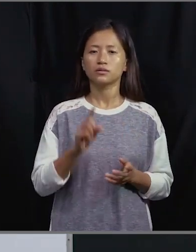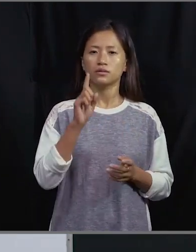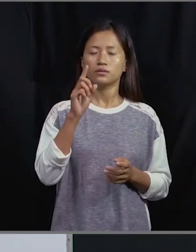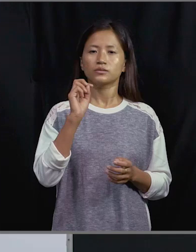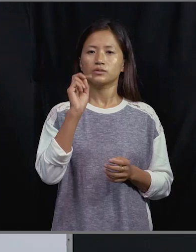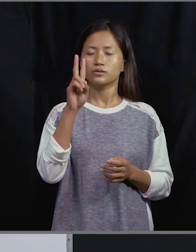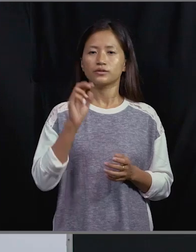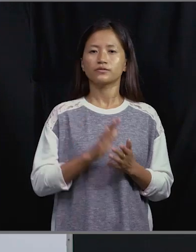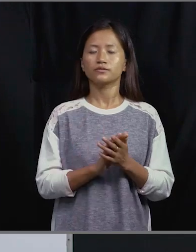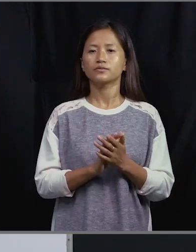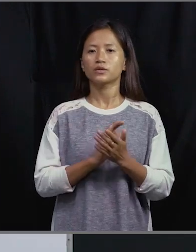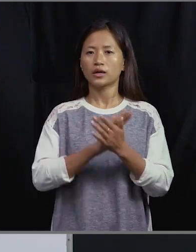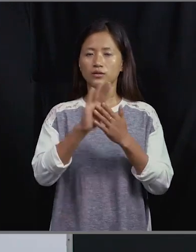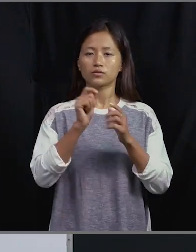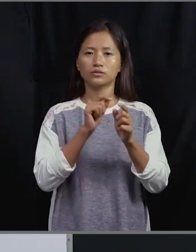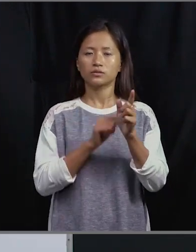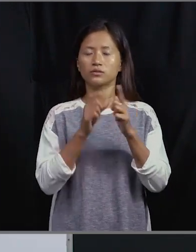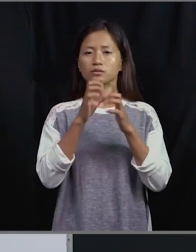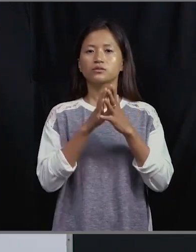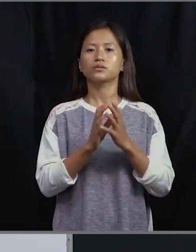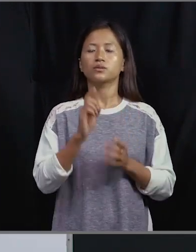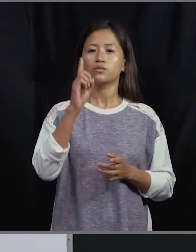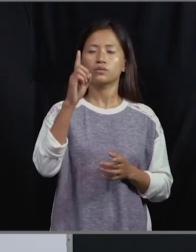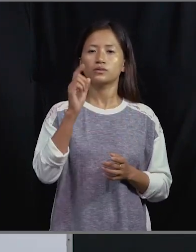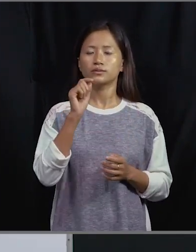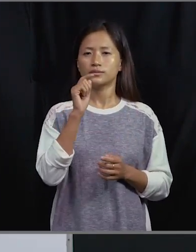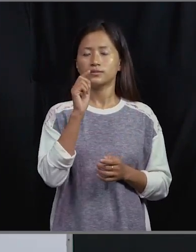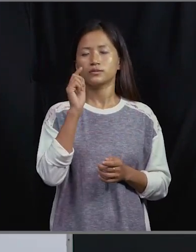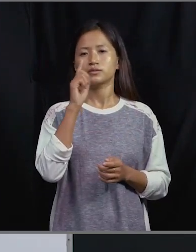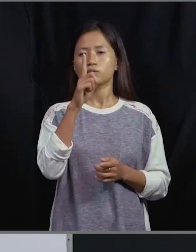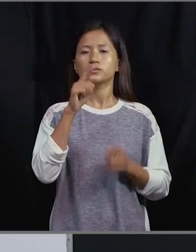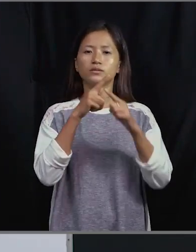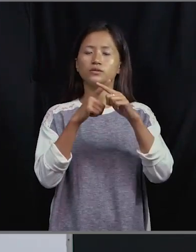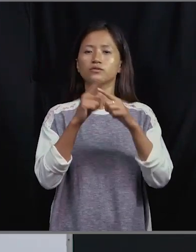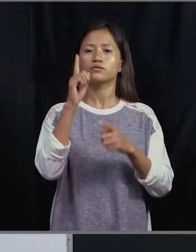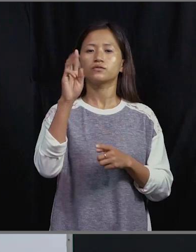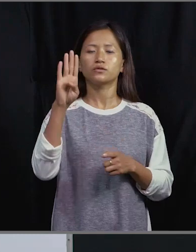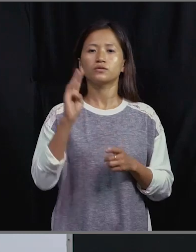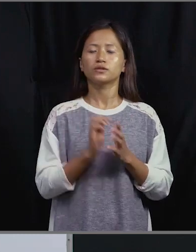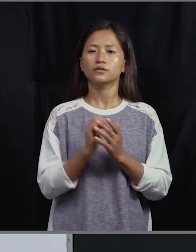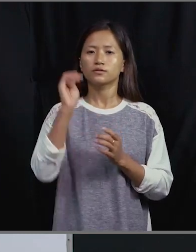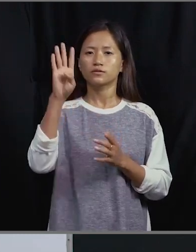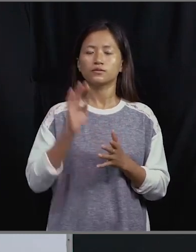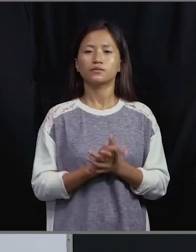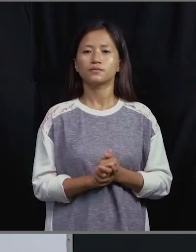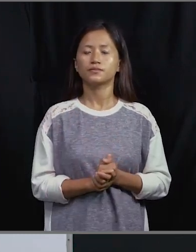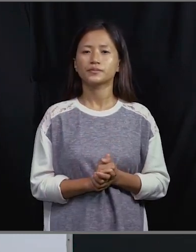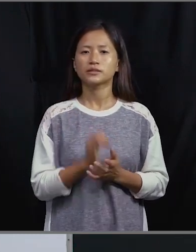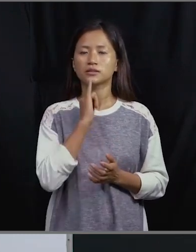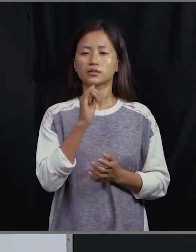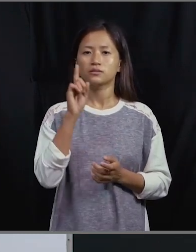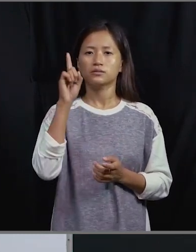mass of hydrogen is 1 into 4, 4. So empirical formula mass is